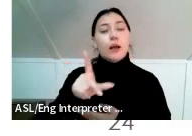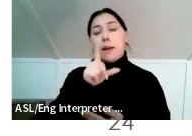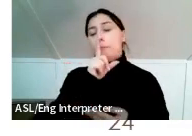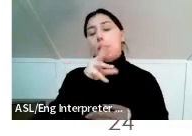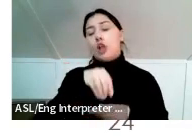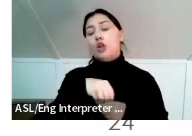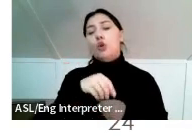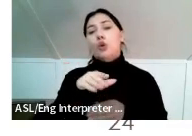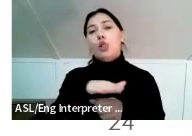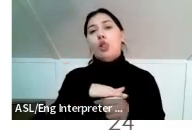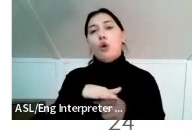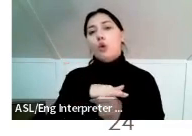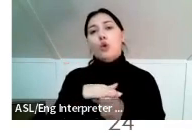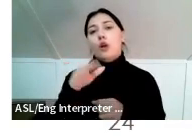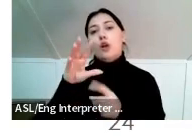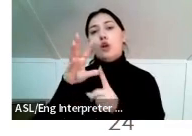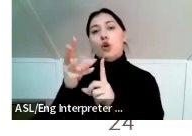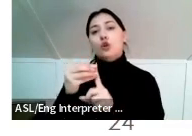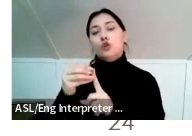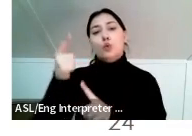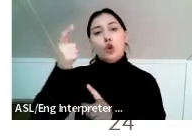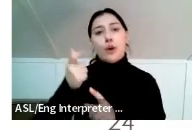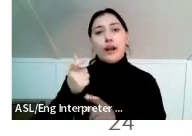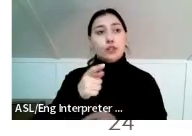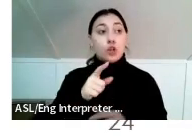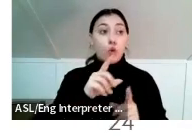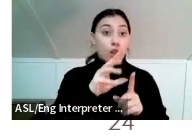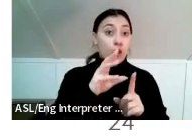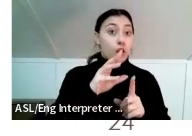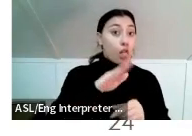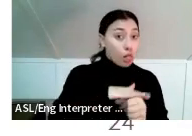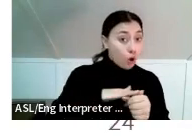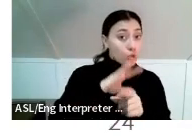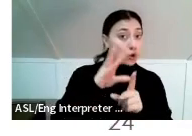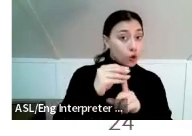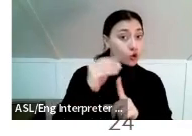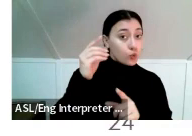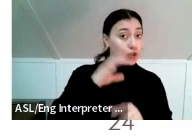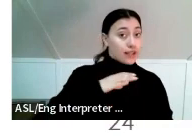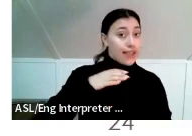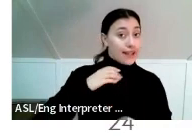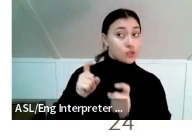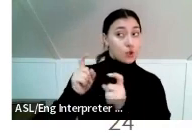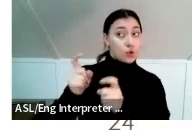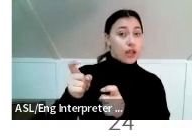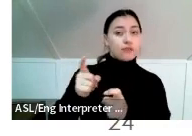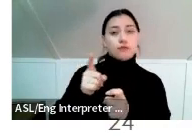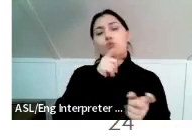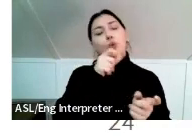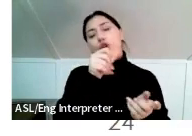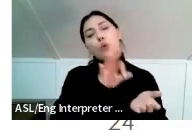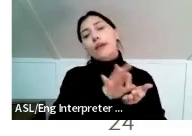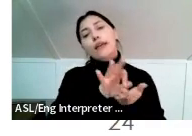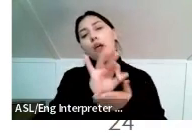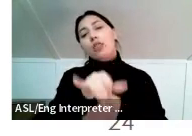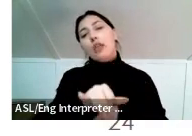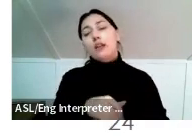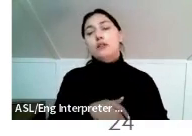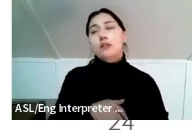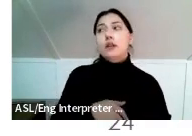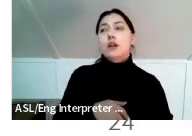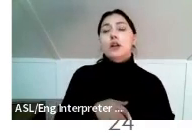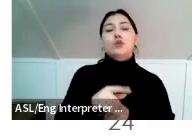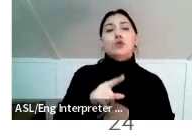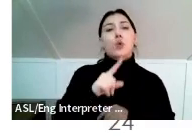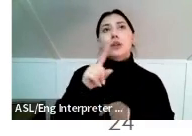cultural council grants. So grants that you've gotten from your local cultural council are not a part of this. We are looking at organizations that